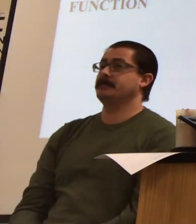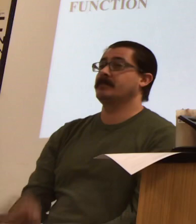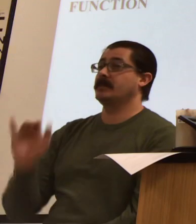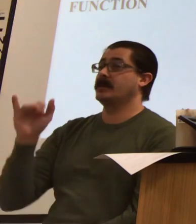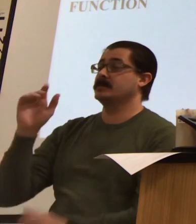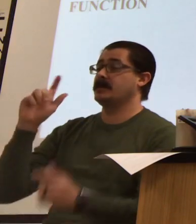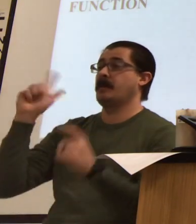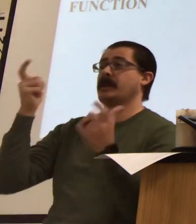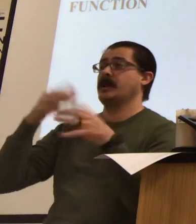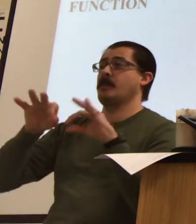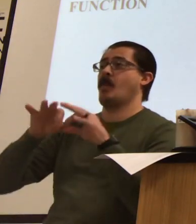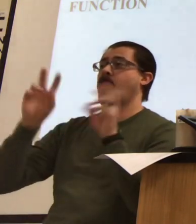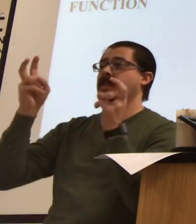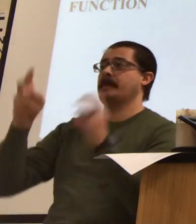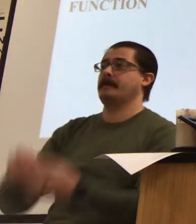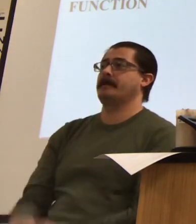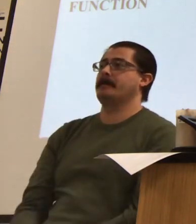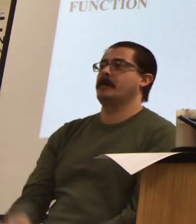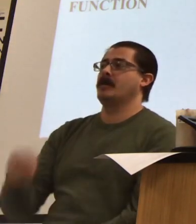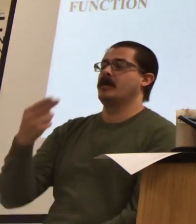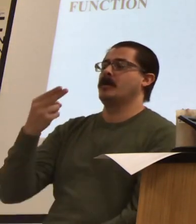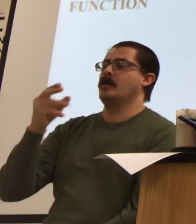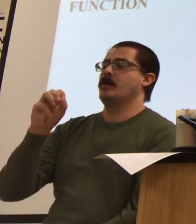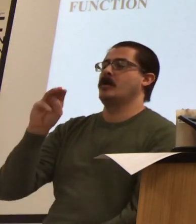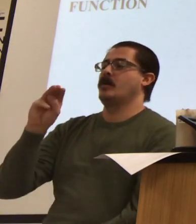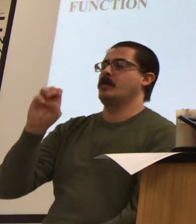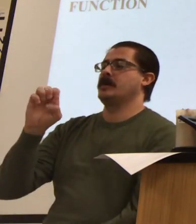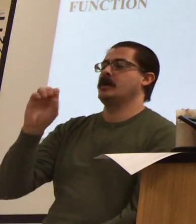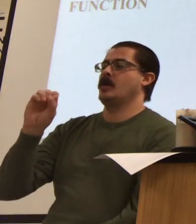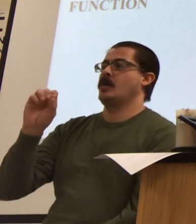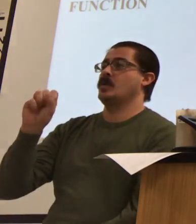theme. Let me give you a definition of homeostasis.